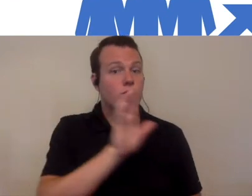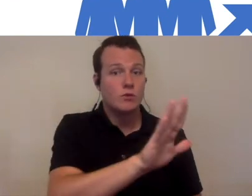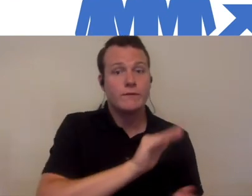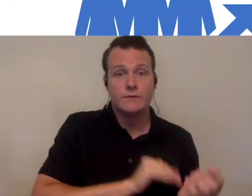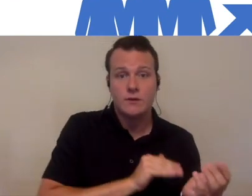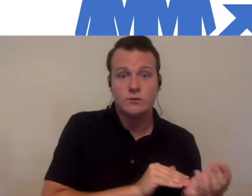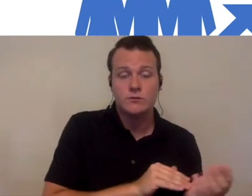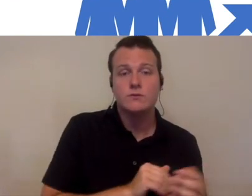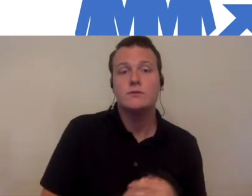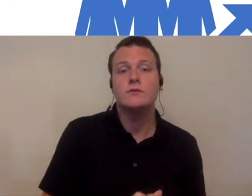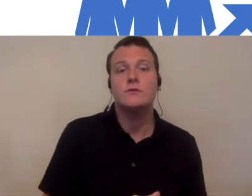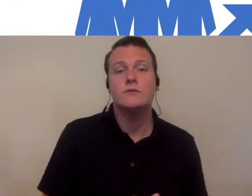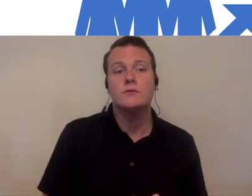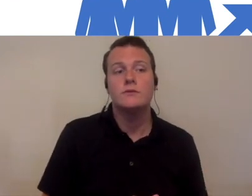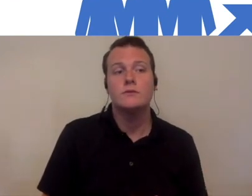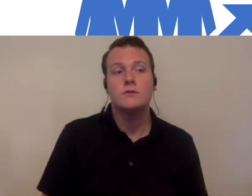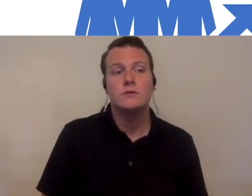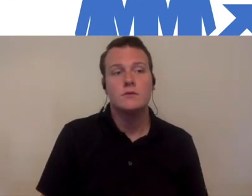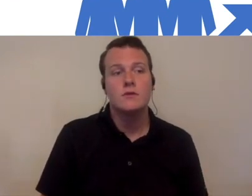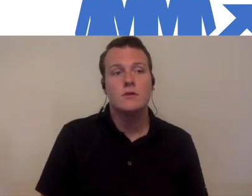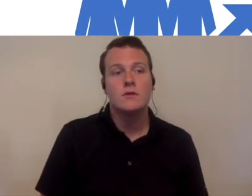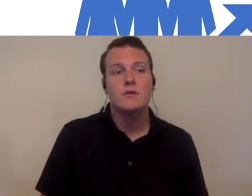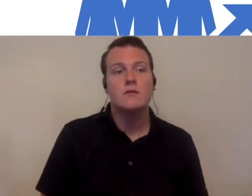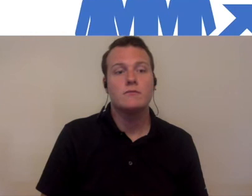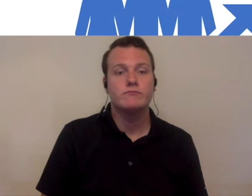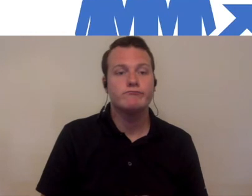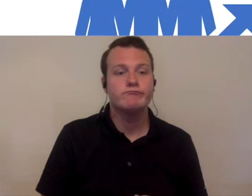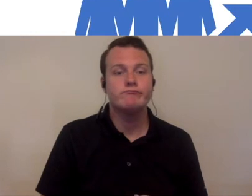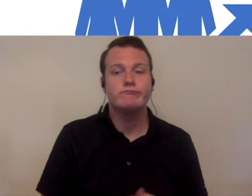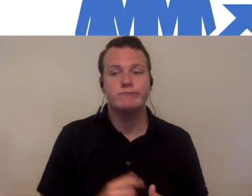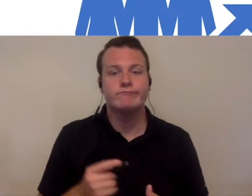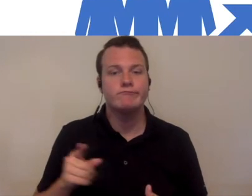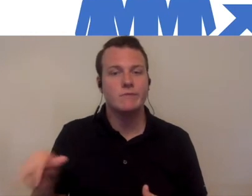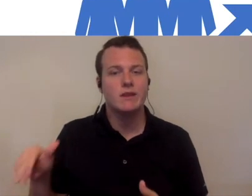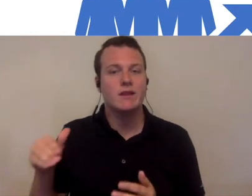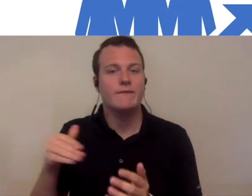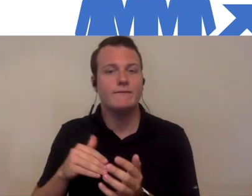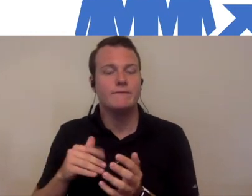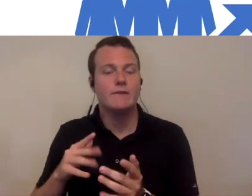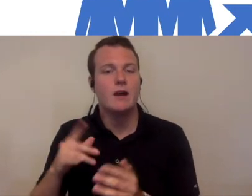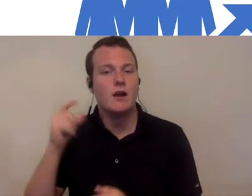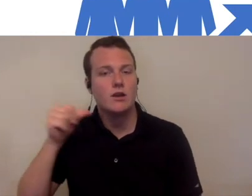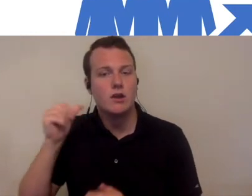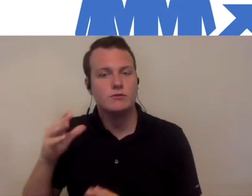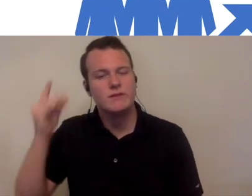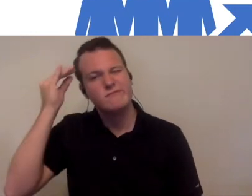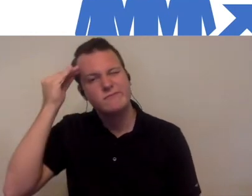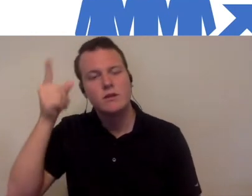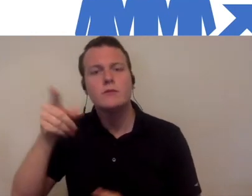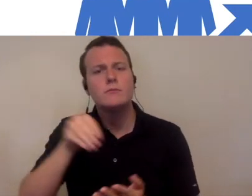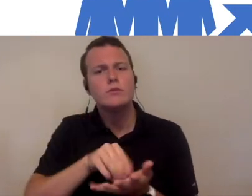She or he was thinking about this. That would be very applicable. Put a little note on it, a sticky note